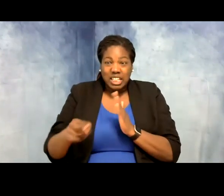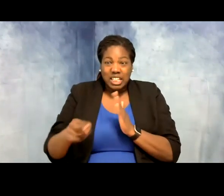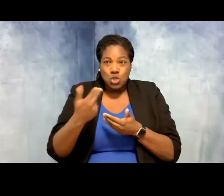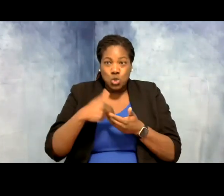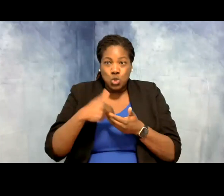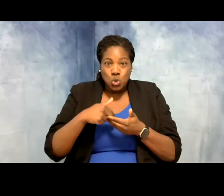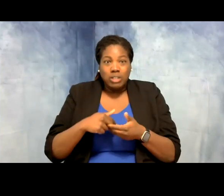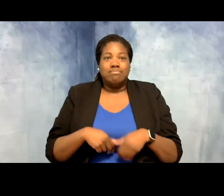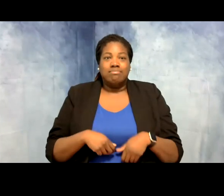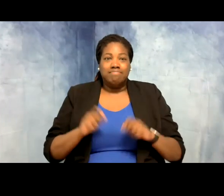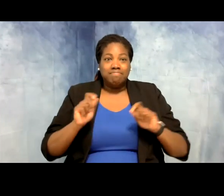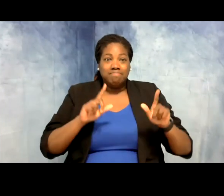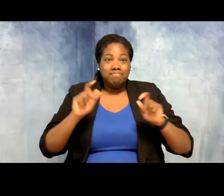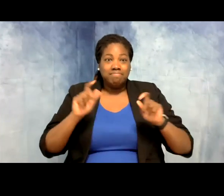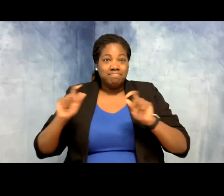screen.